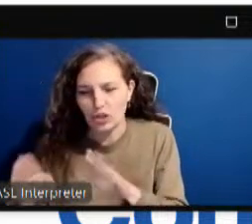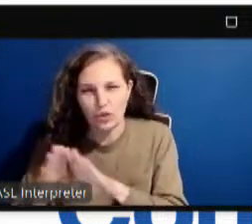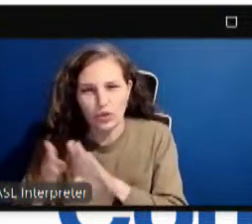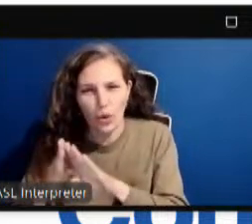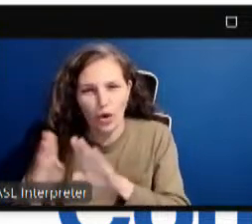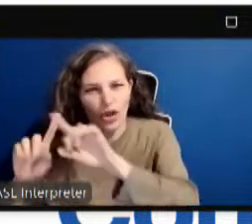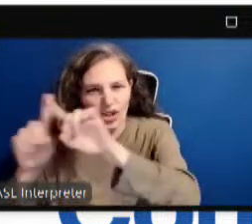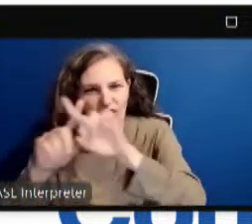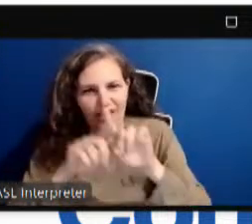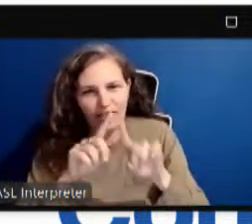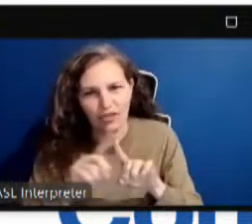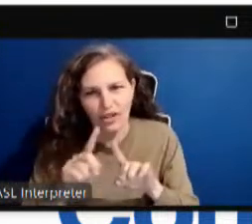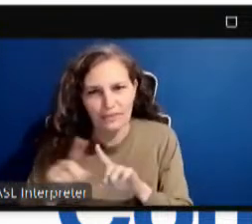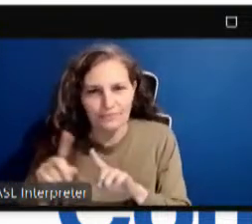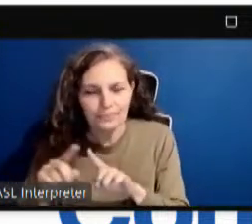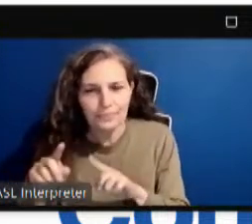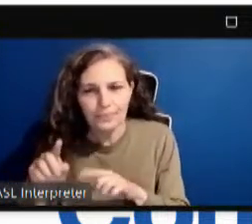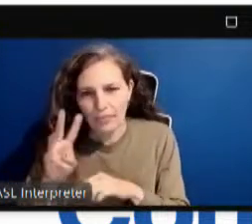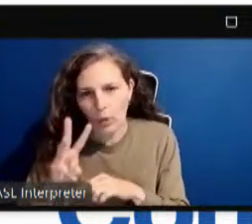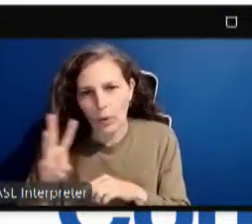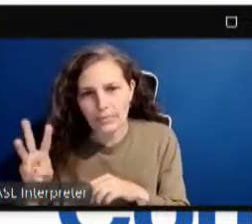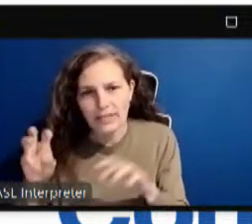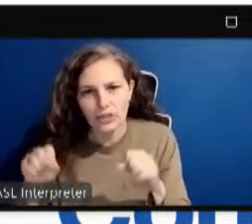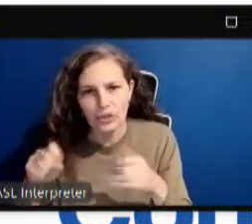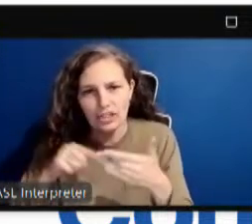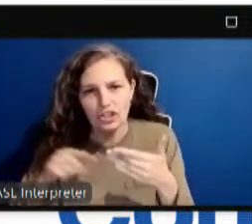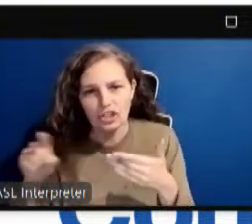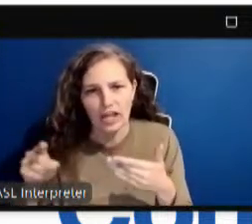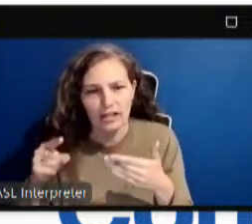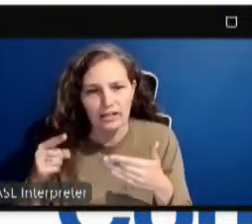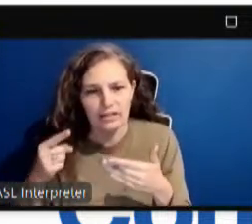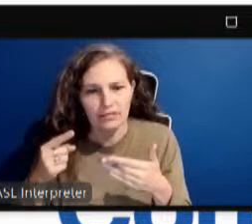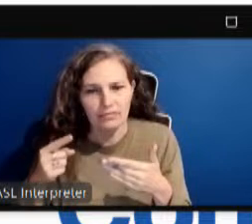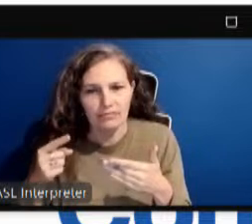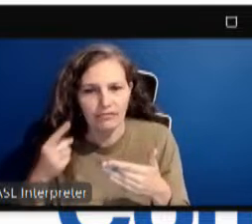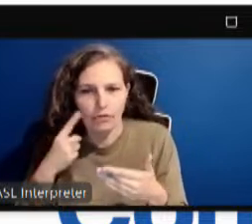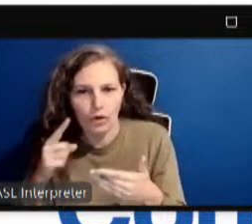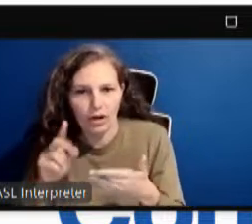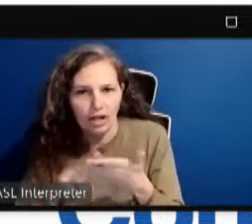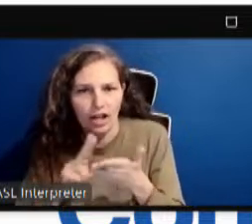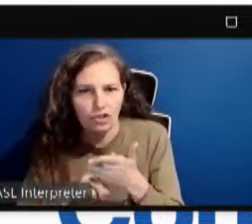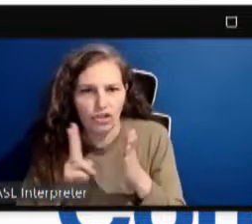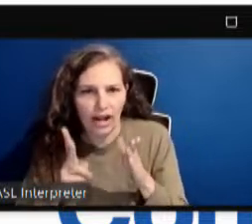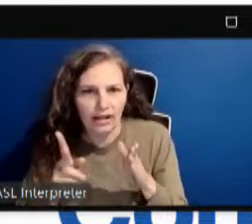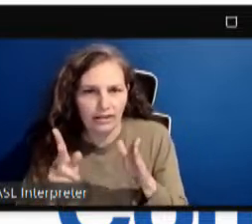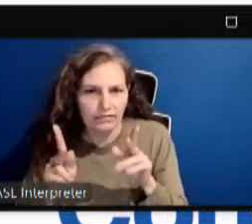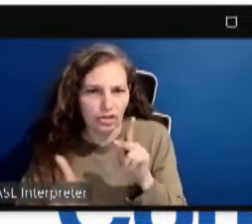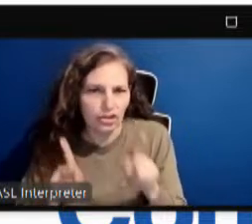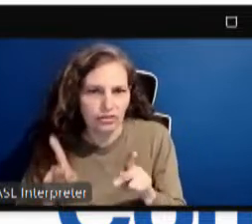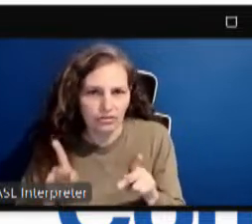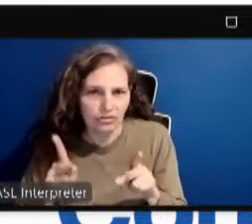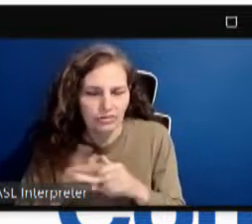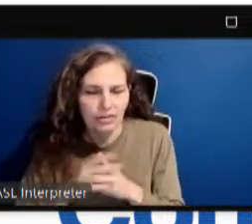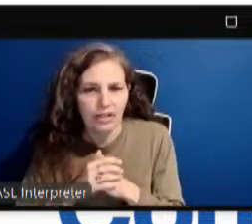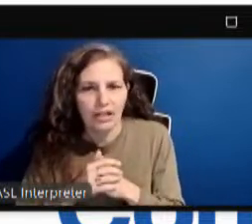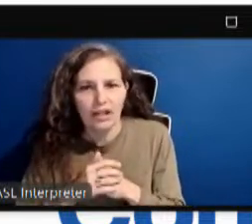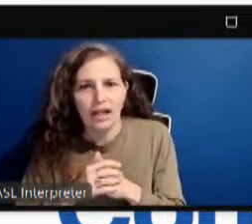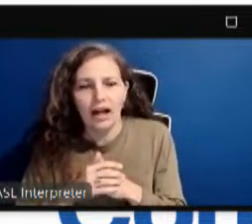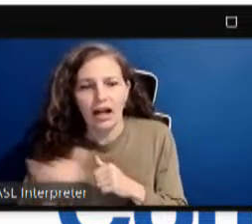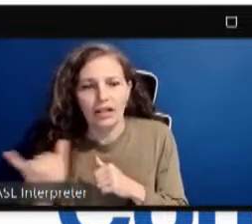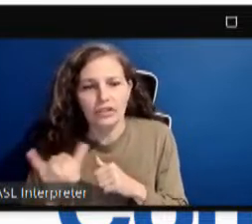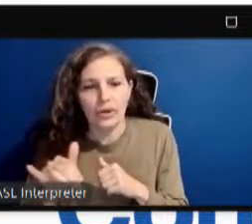reviews for contractors. And also you want to ask or consider someone that has experience dealing with fire